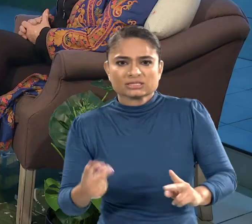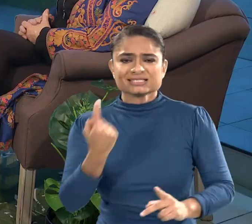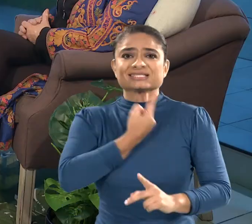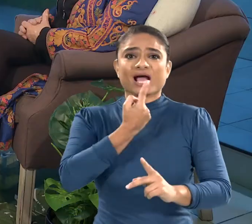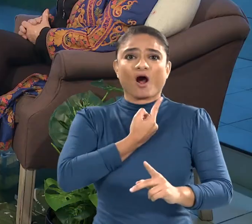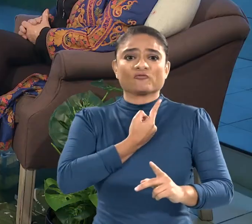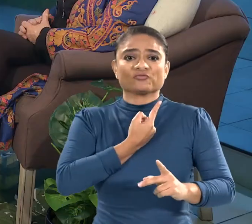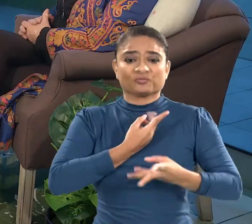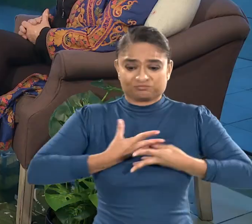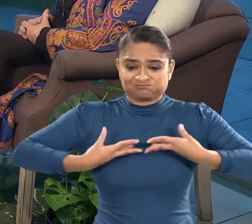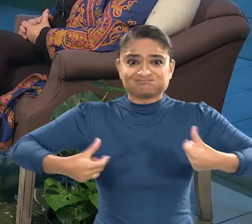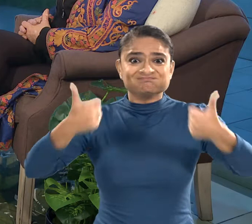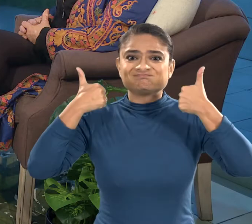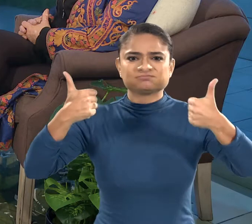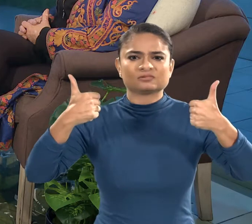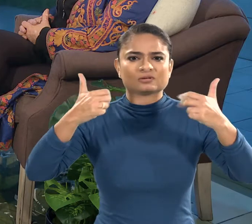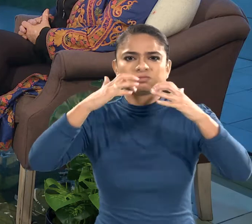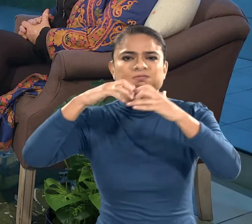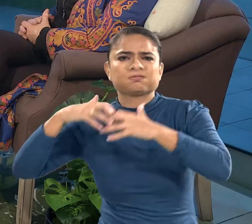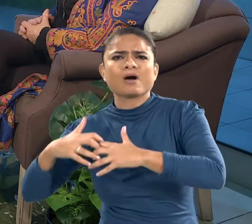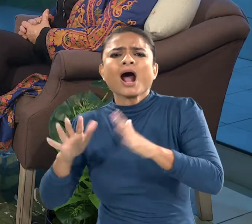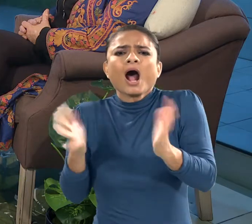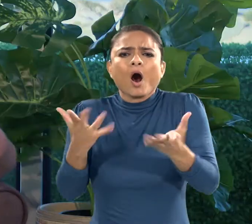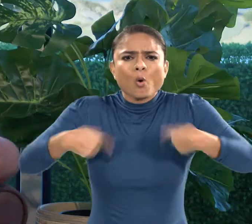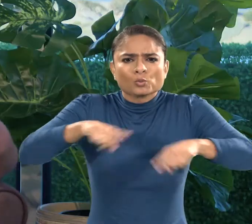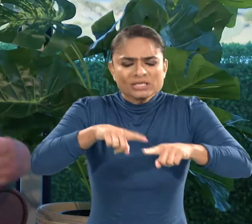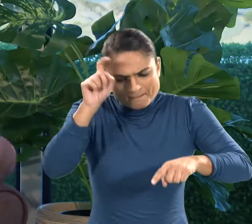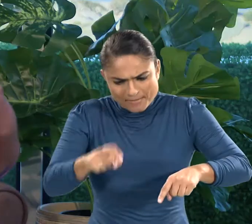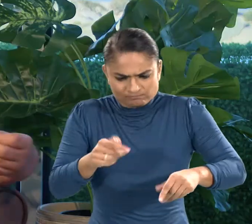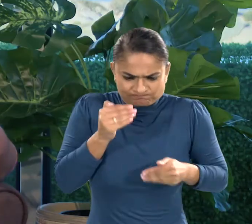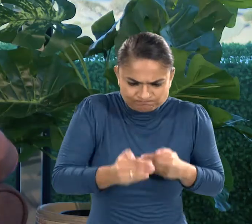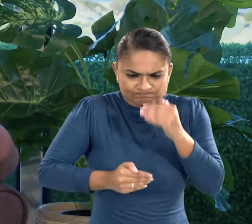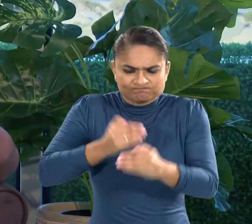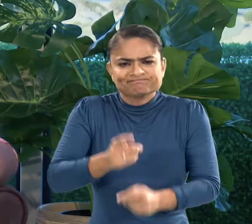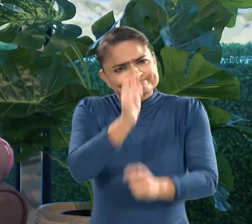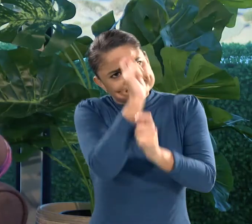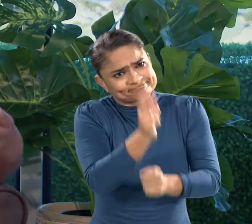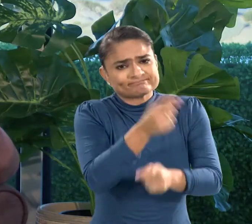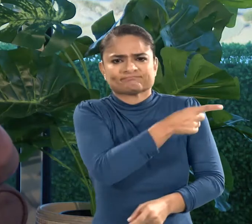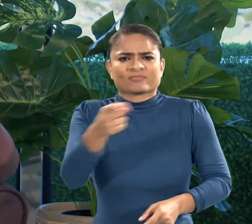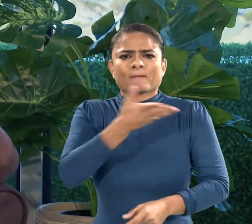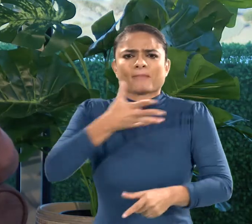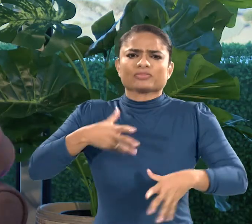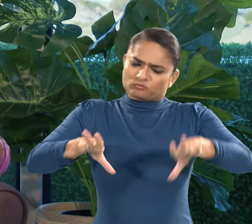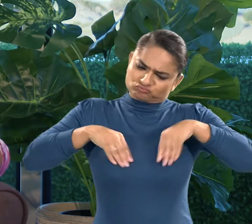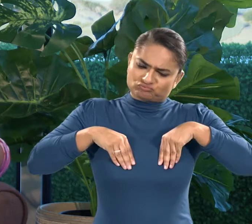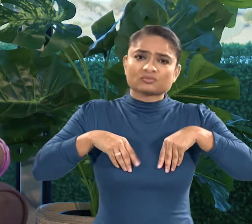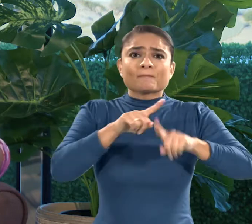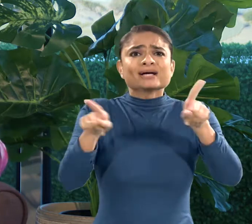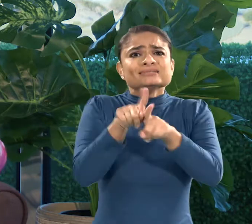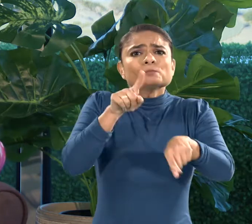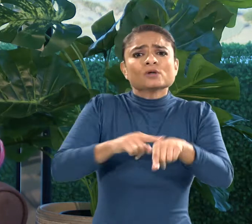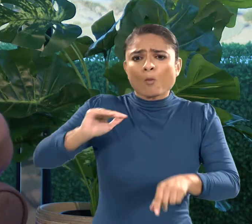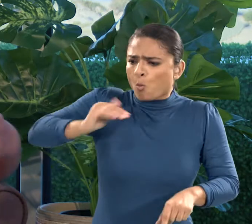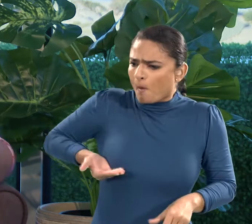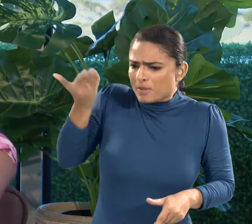often, you know, at the behest of themselves. So what do we need to do in order to honor not only the motherhood, but